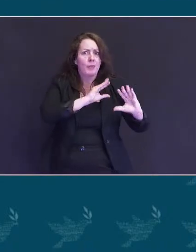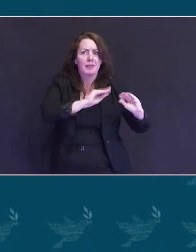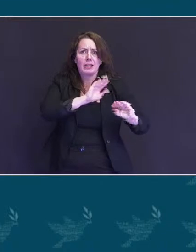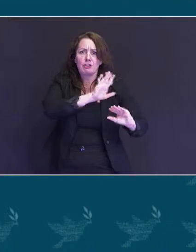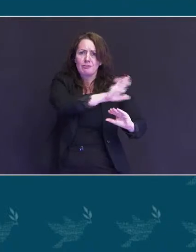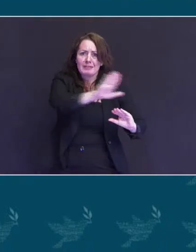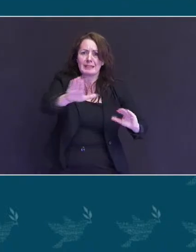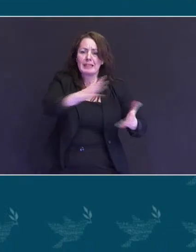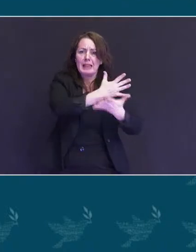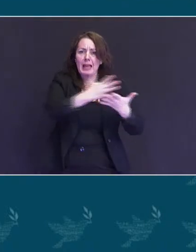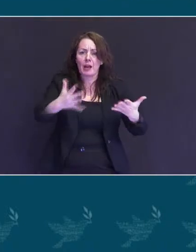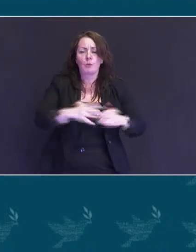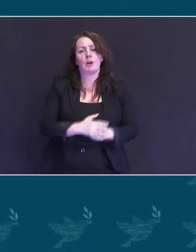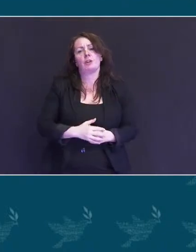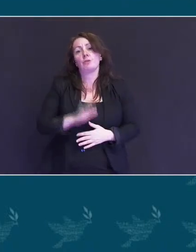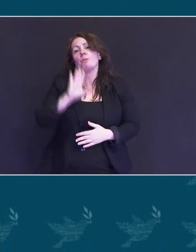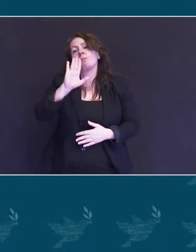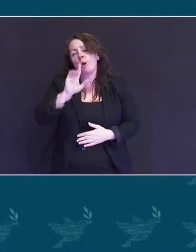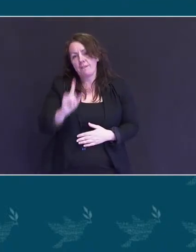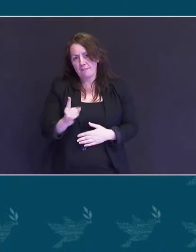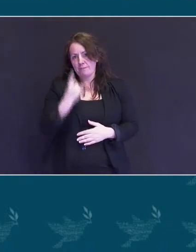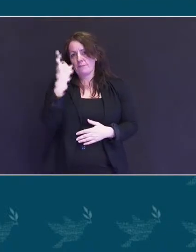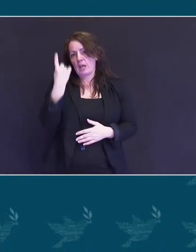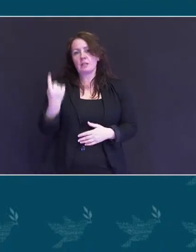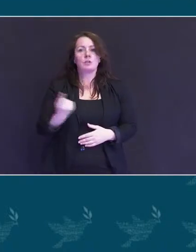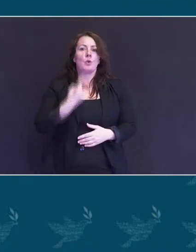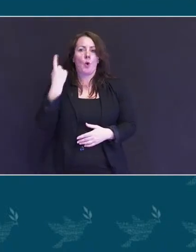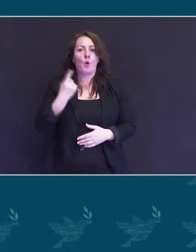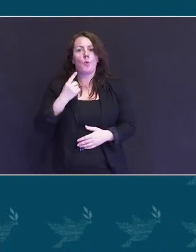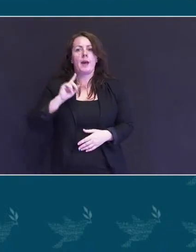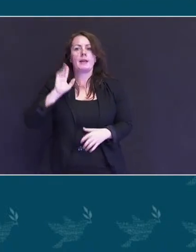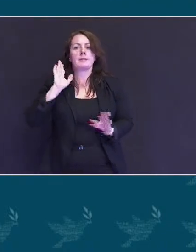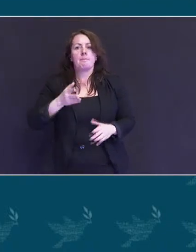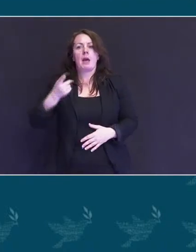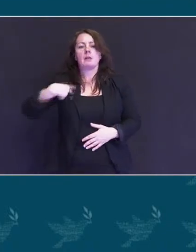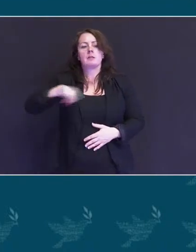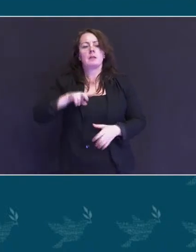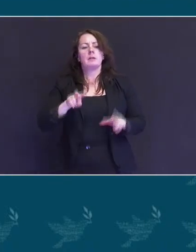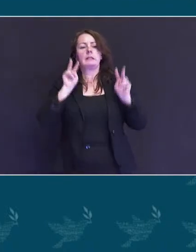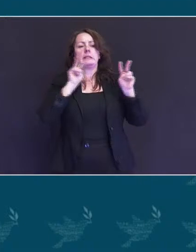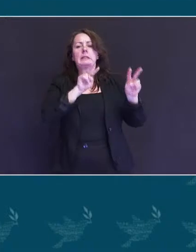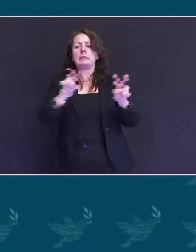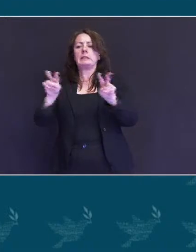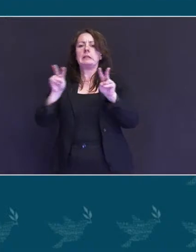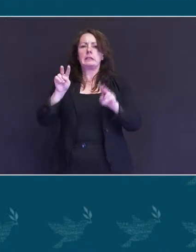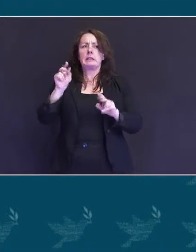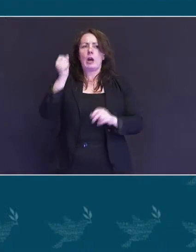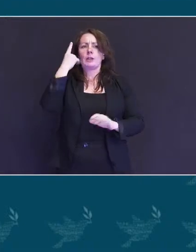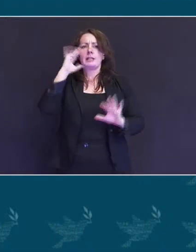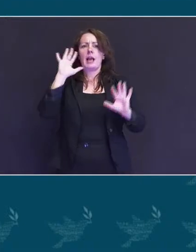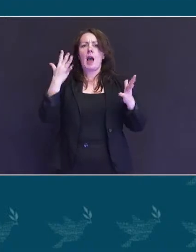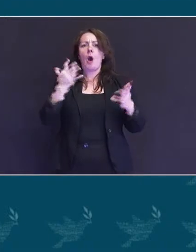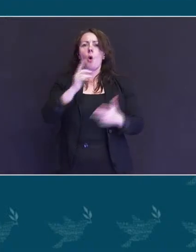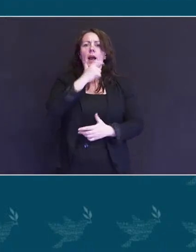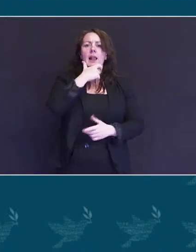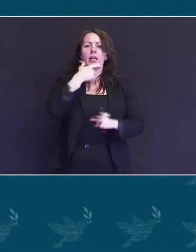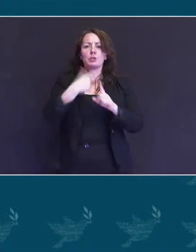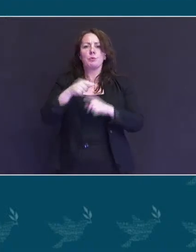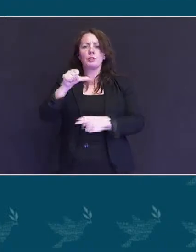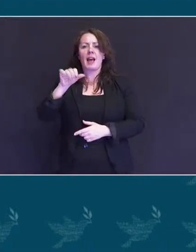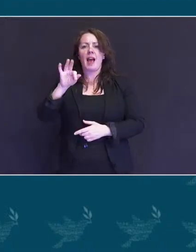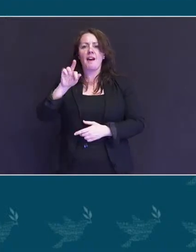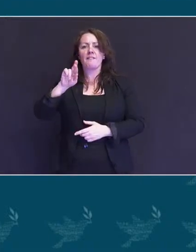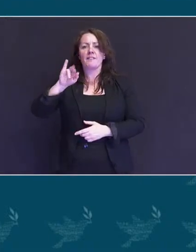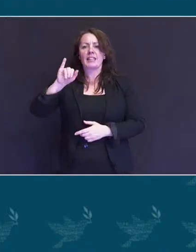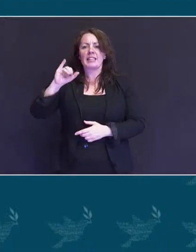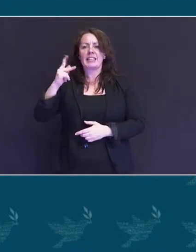with understanding how English and Afrikaans have made the gains that they have made,